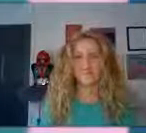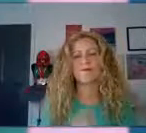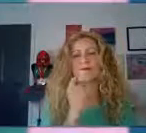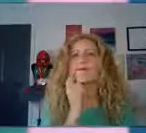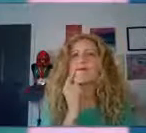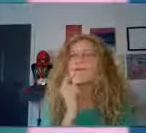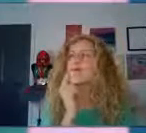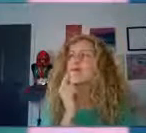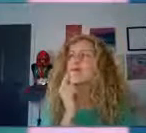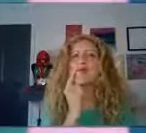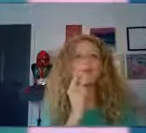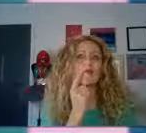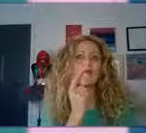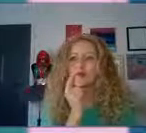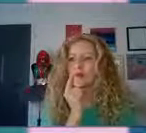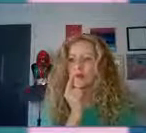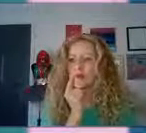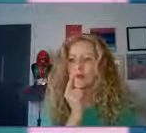is Shine, our star friend?